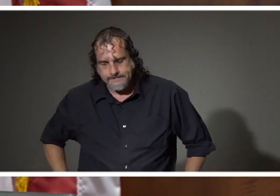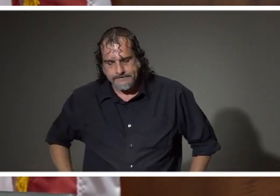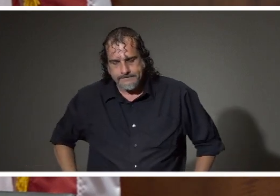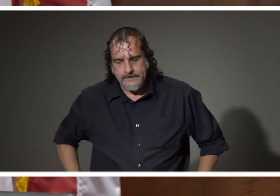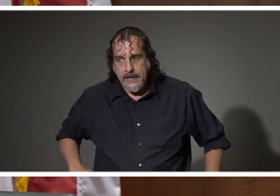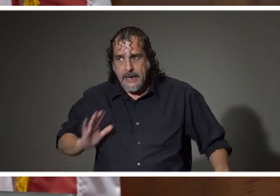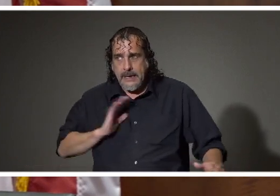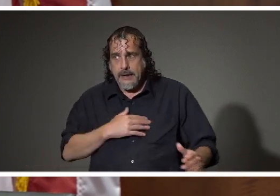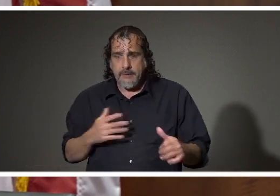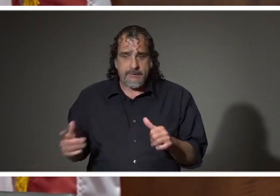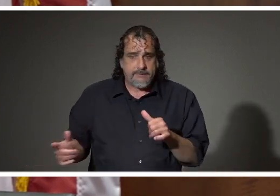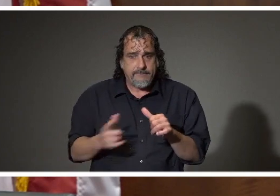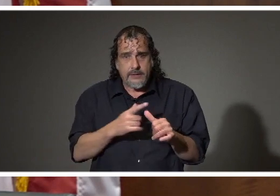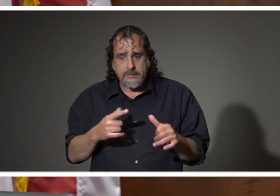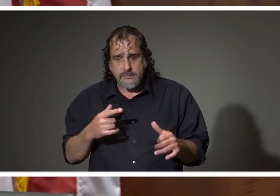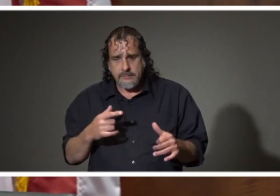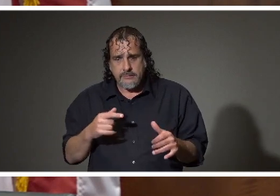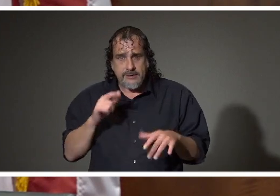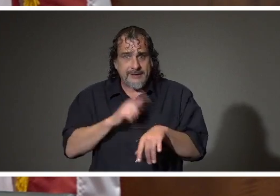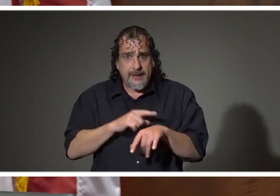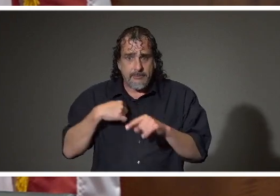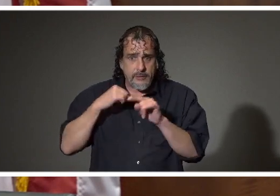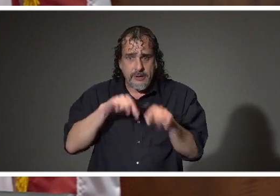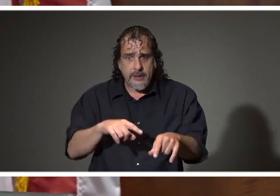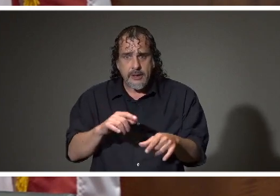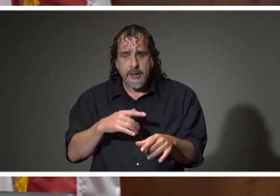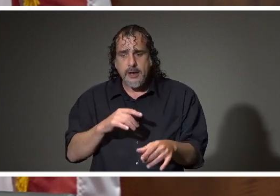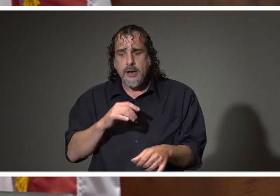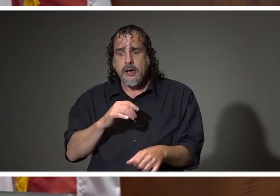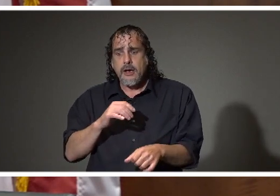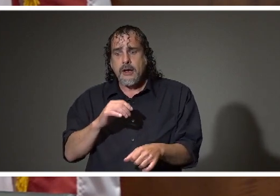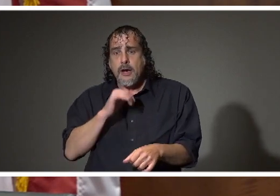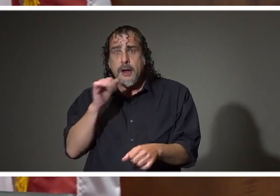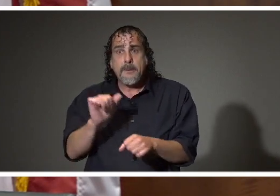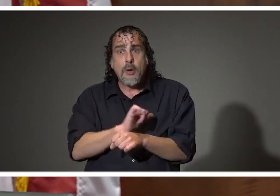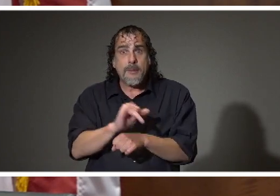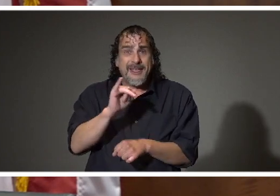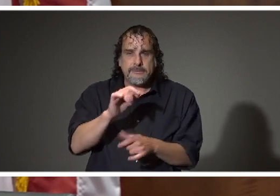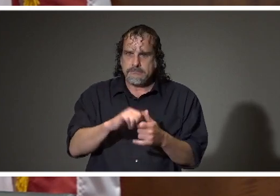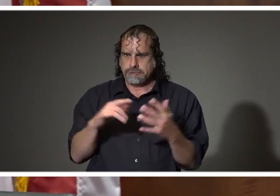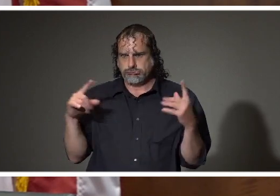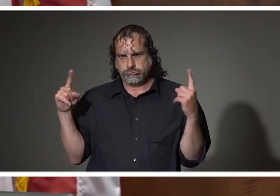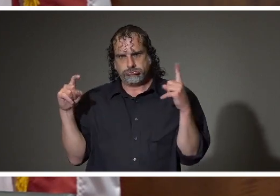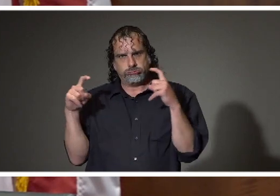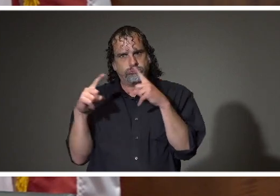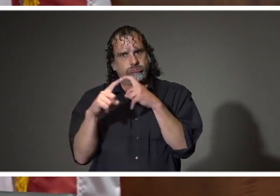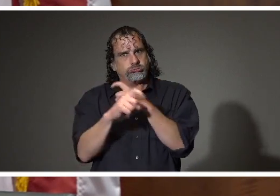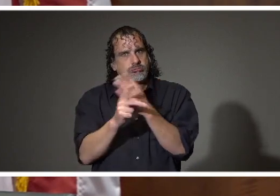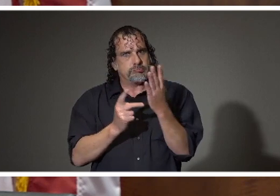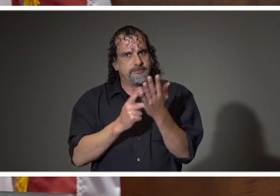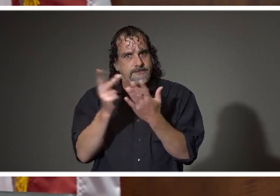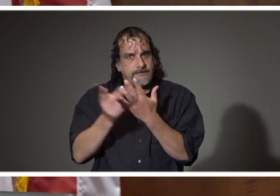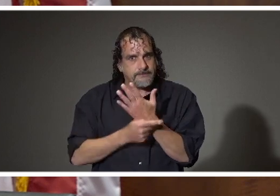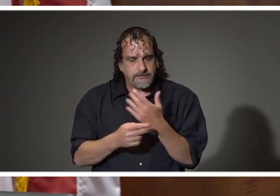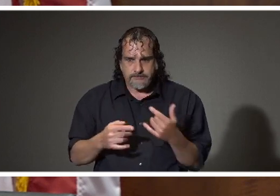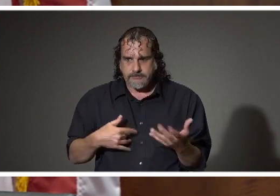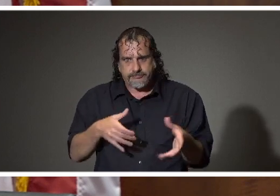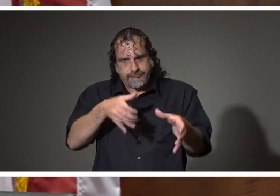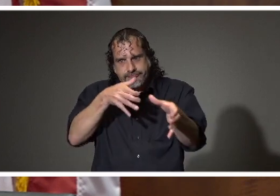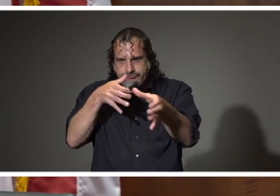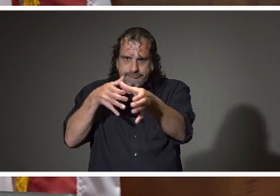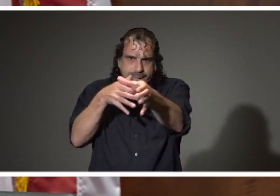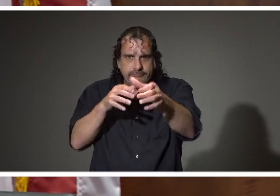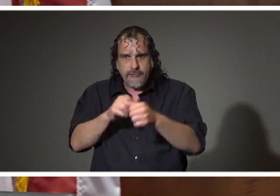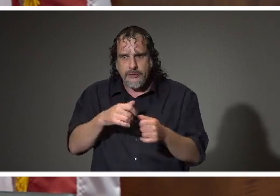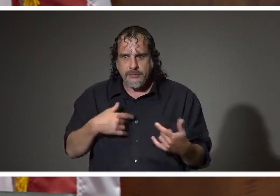opportunity here to be with you that unemployment insurance is a complex program, and we are trying to